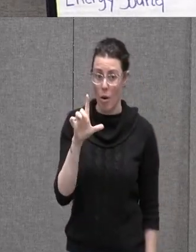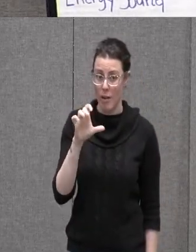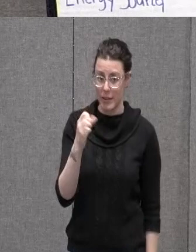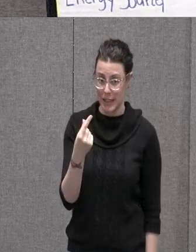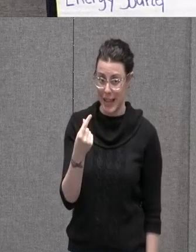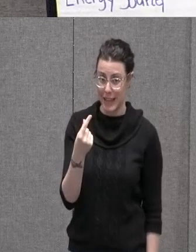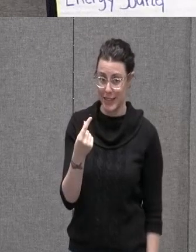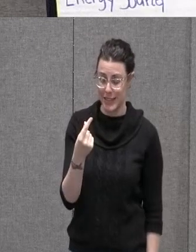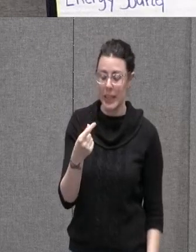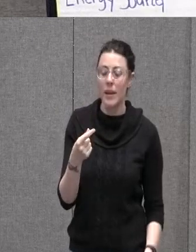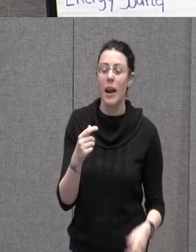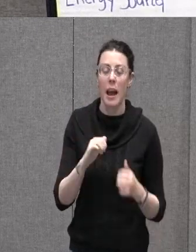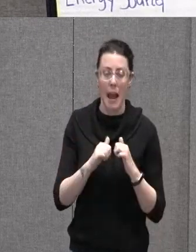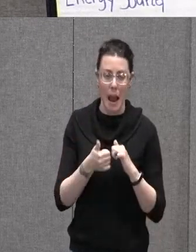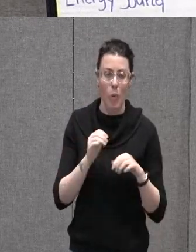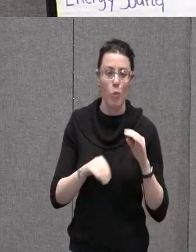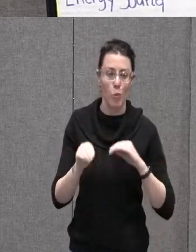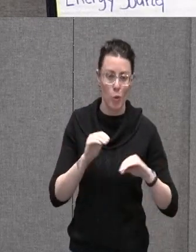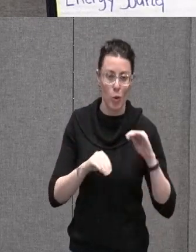start connecting these two.